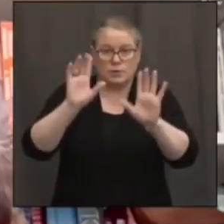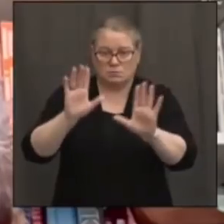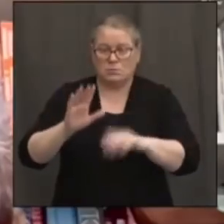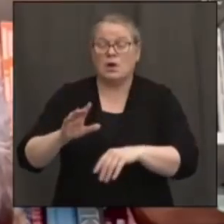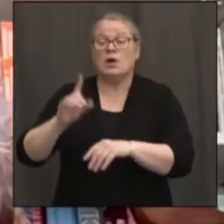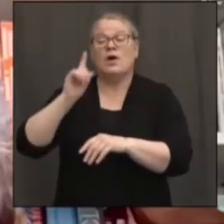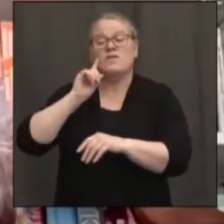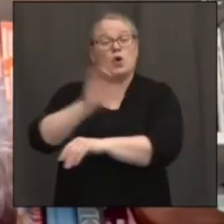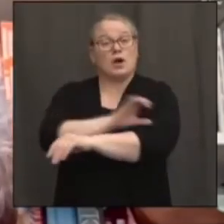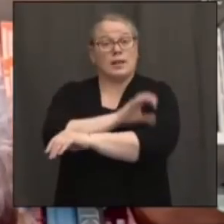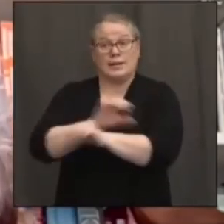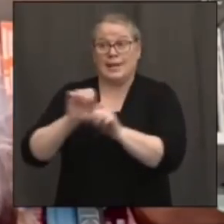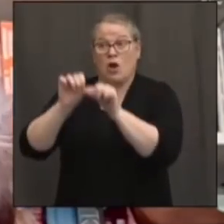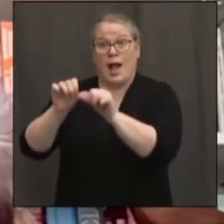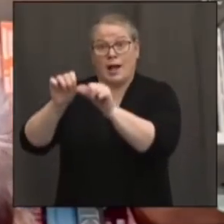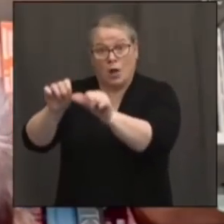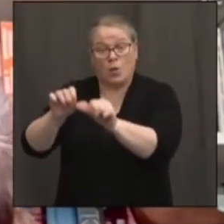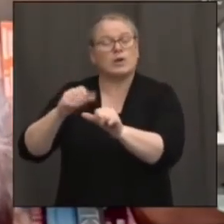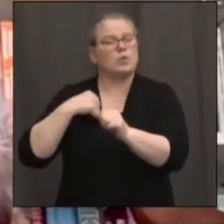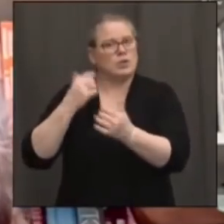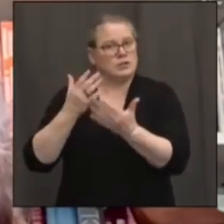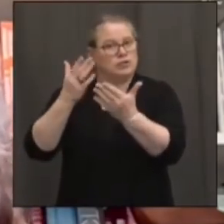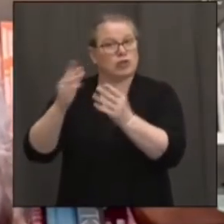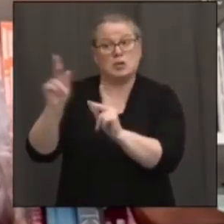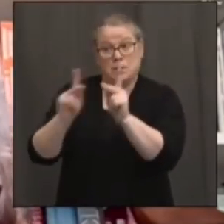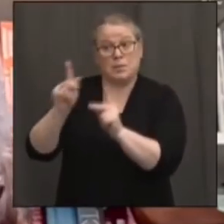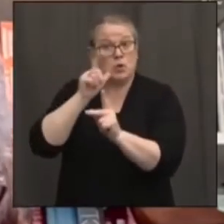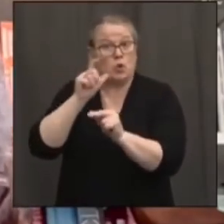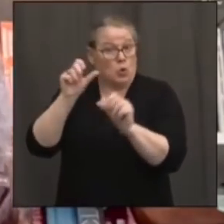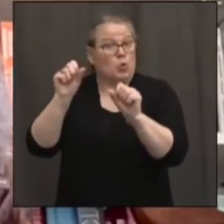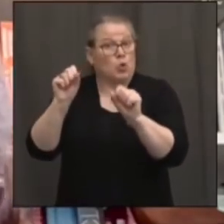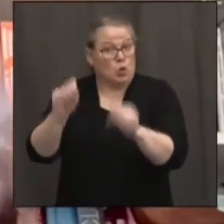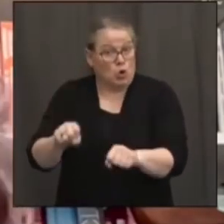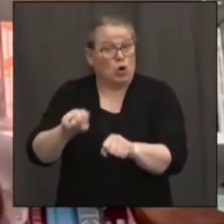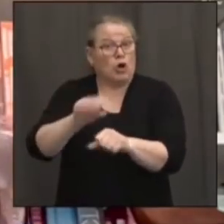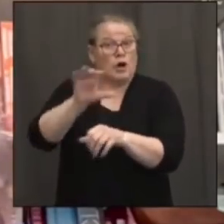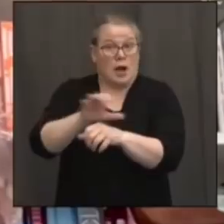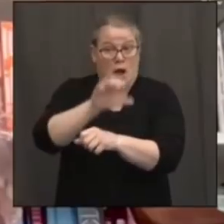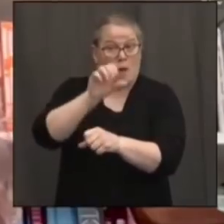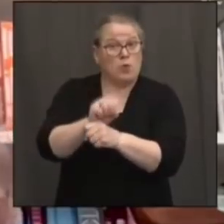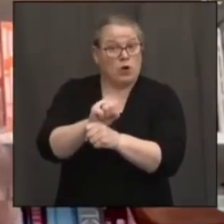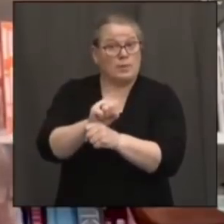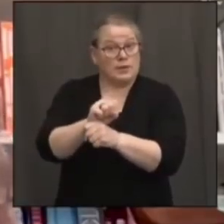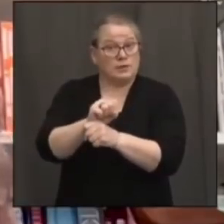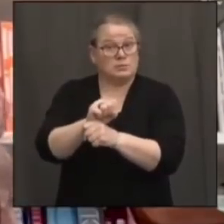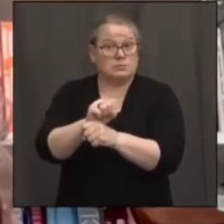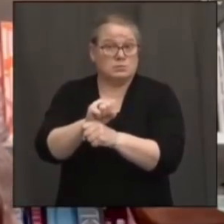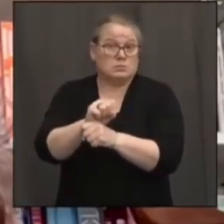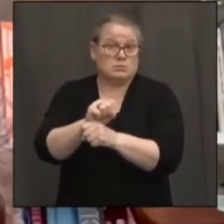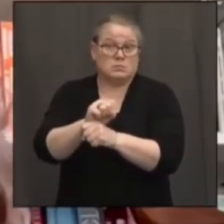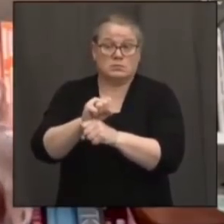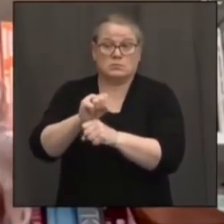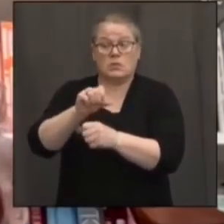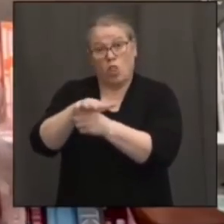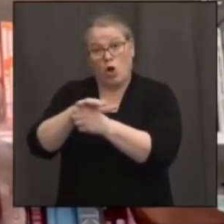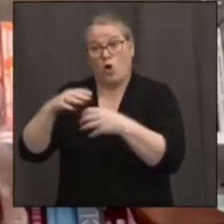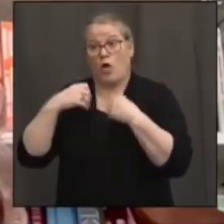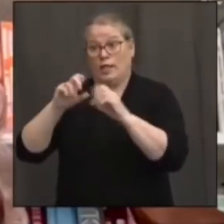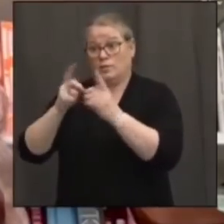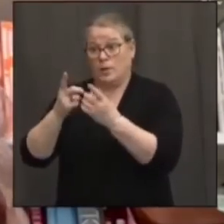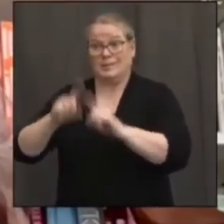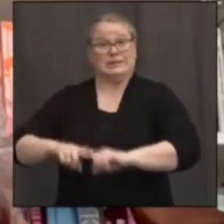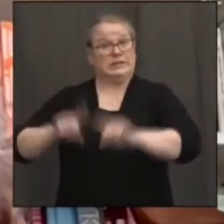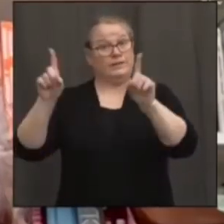that individuals who could access an appointment outside of a local health department, that they do